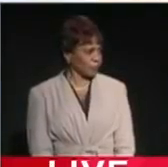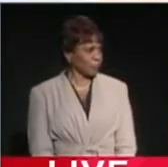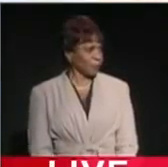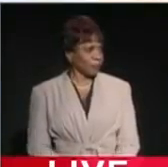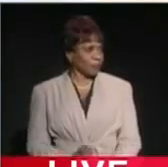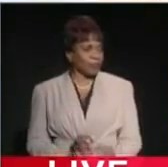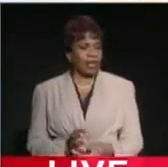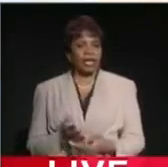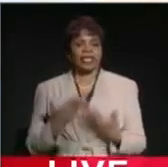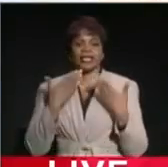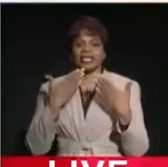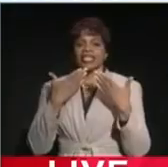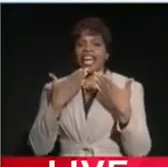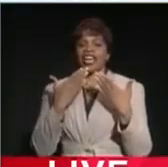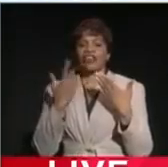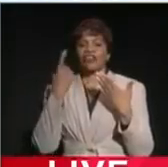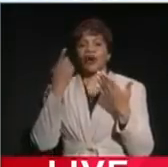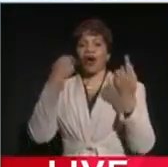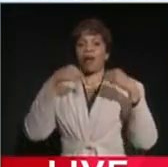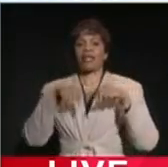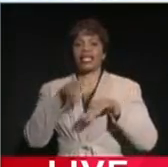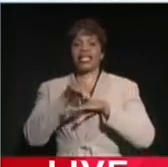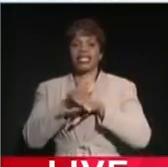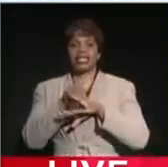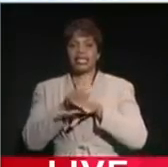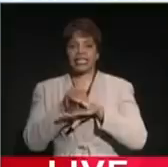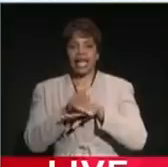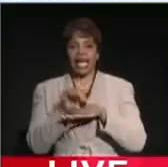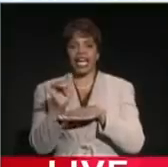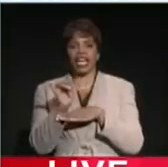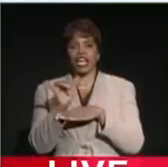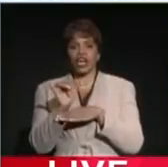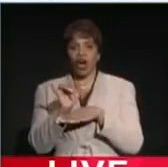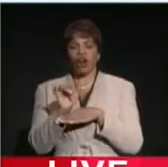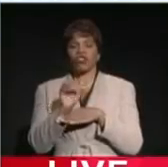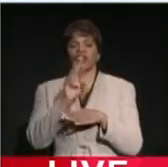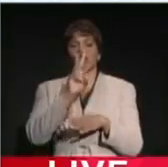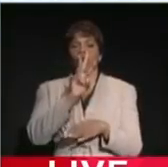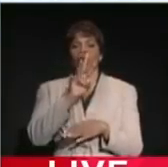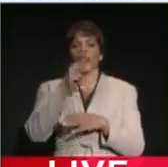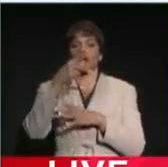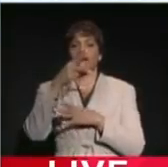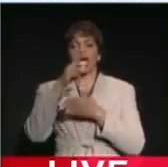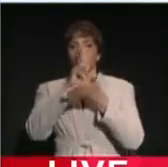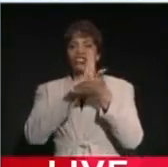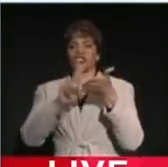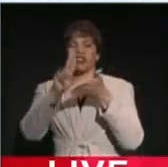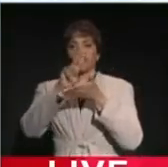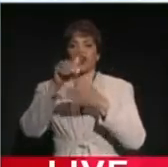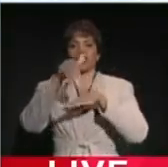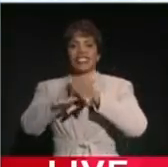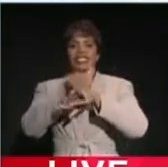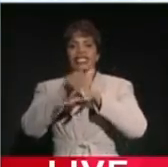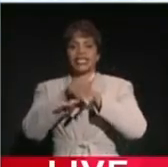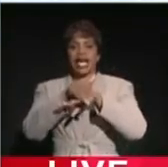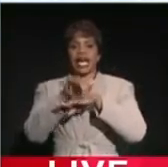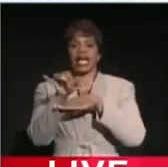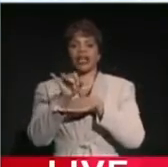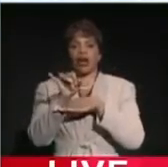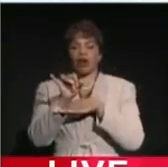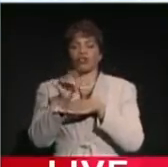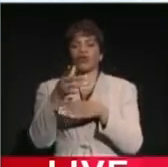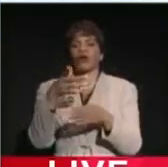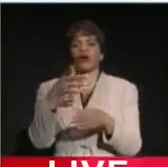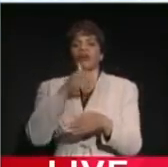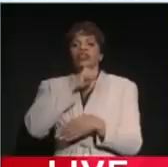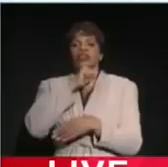here today. I would also like to thank William Patterson University tonight for hosting this. Election Day is November